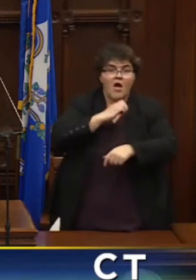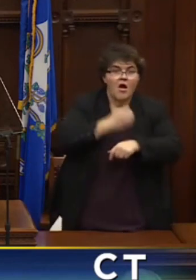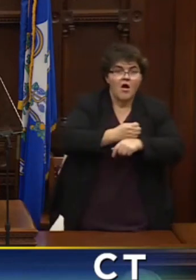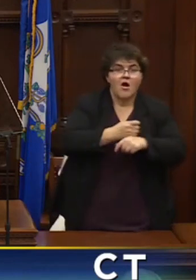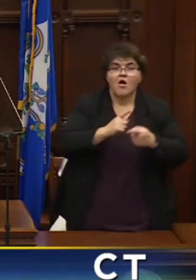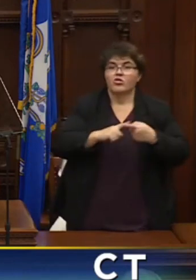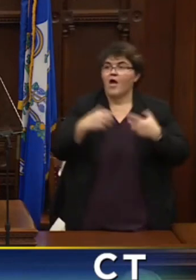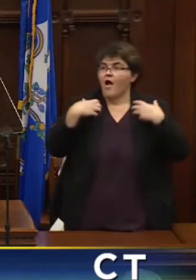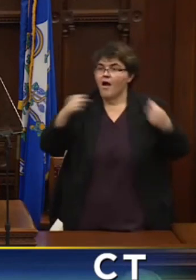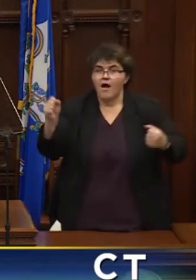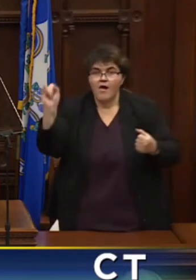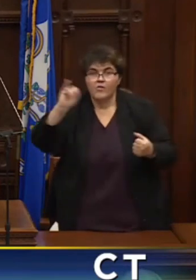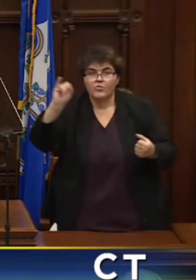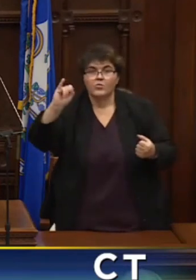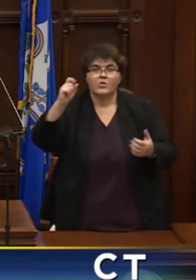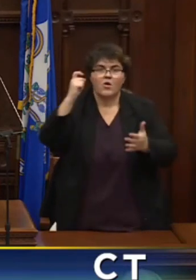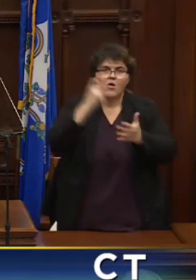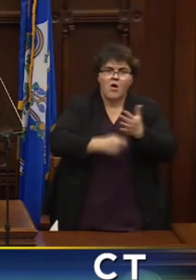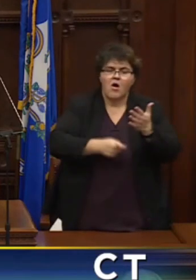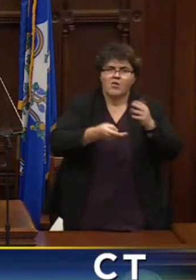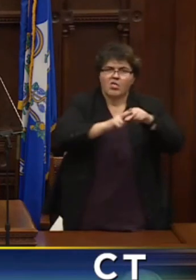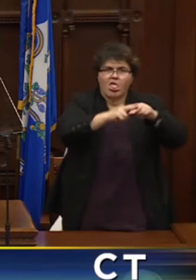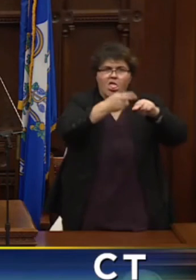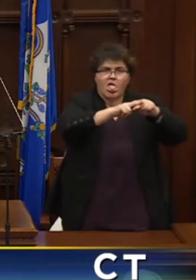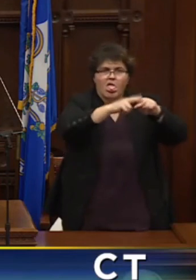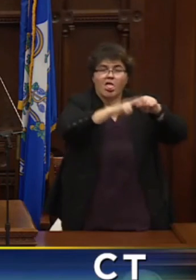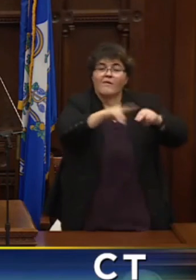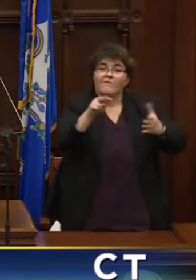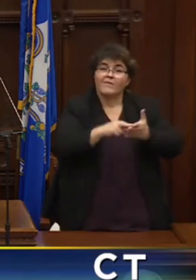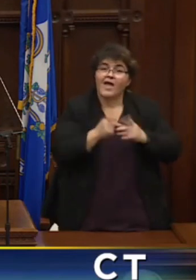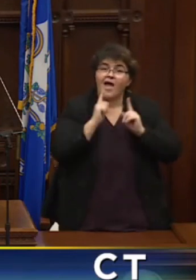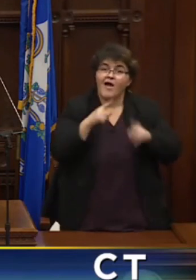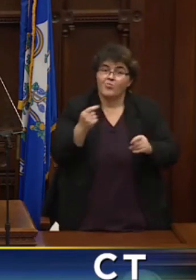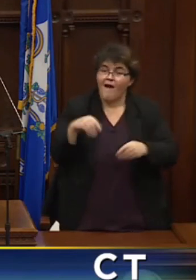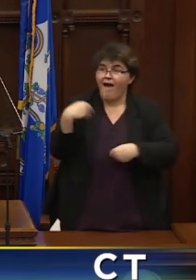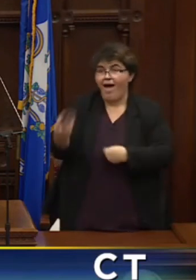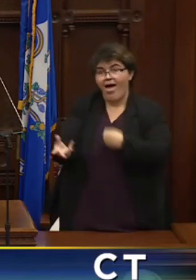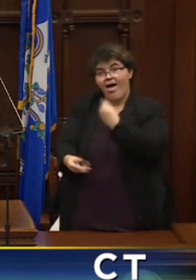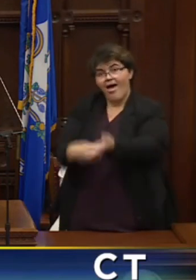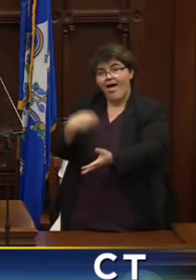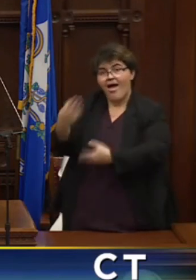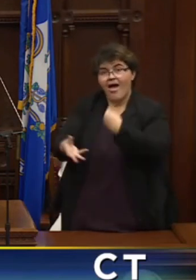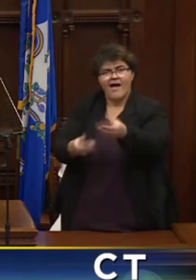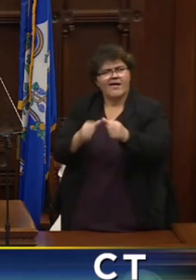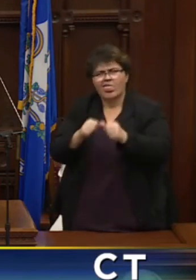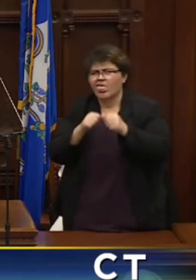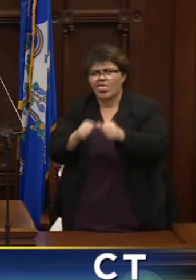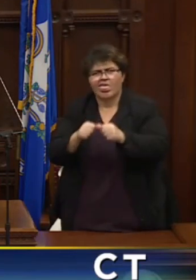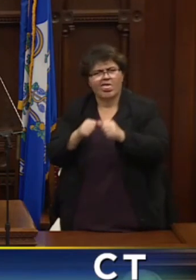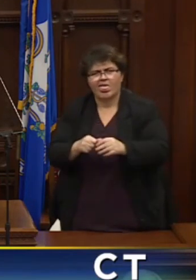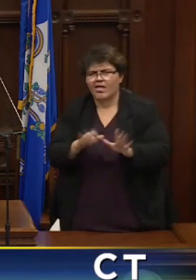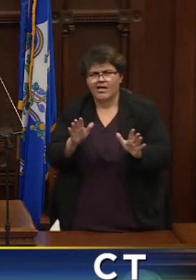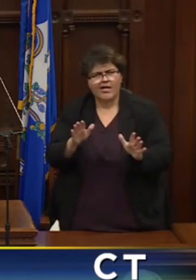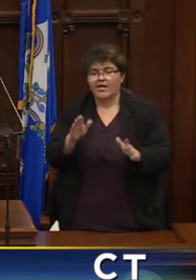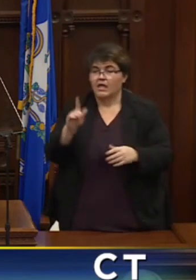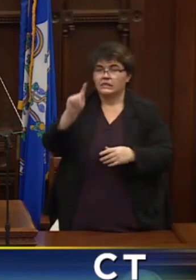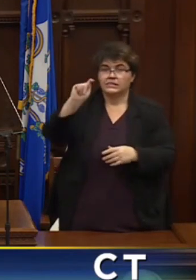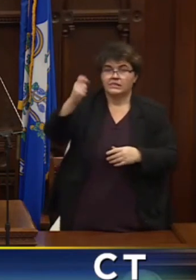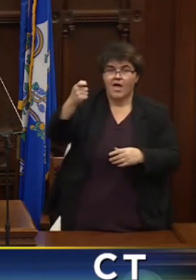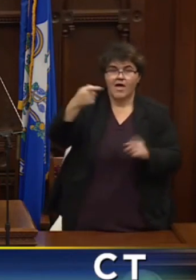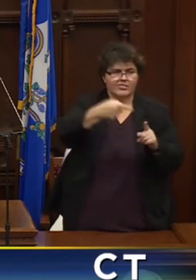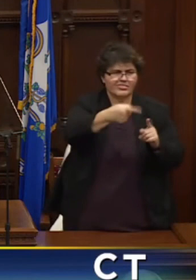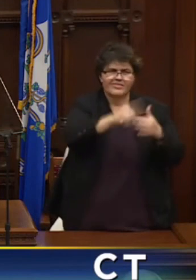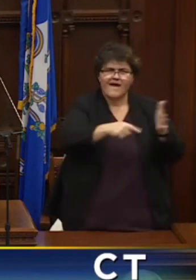answer can't always be more subsidies or bailouts. The taxpayers can't afford it, and too often a subsidy is